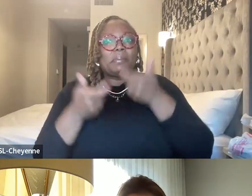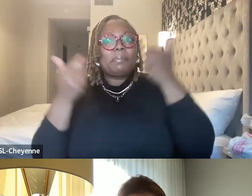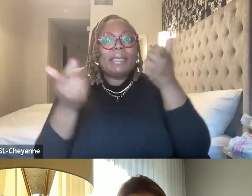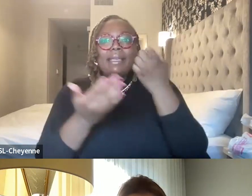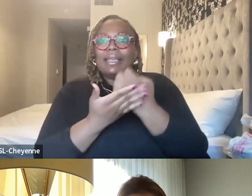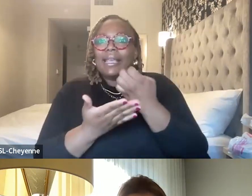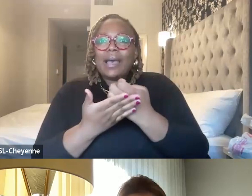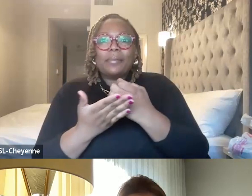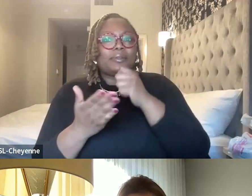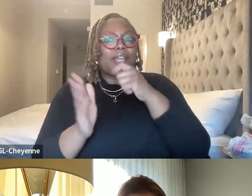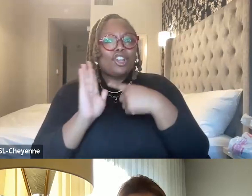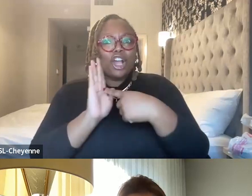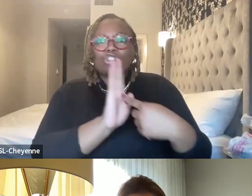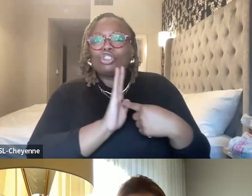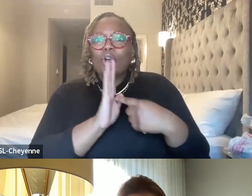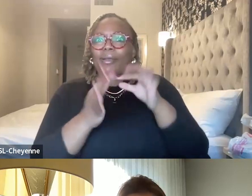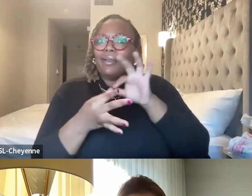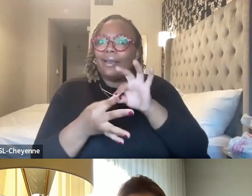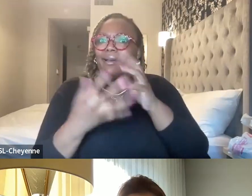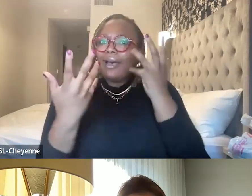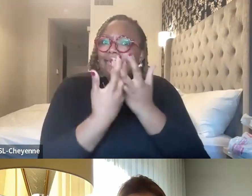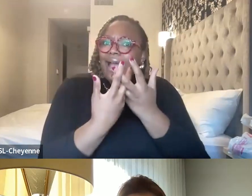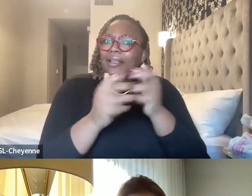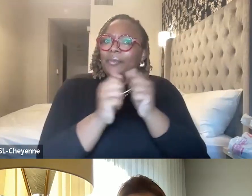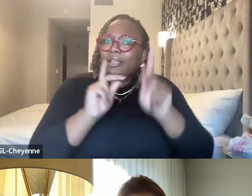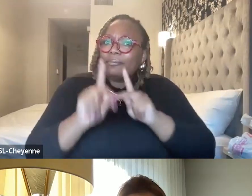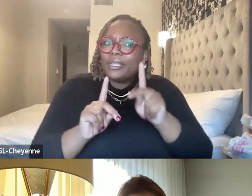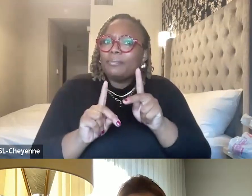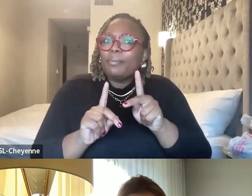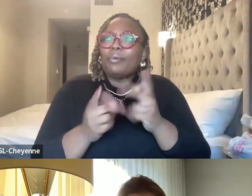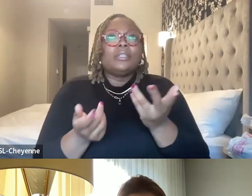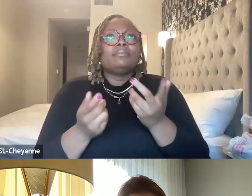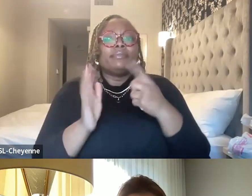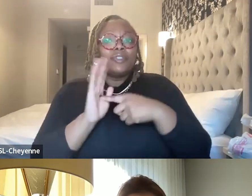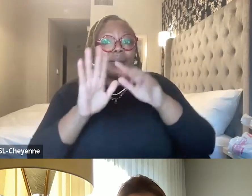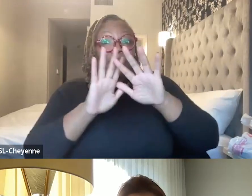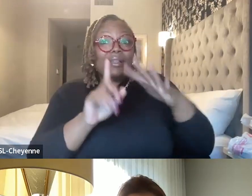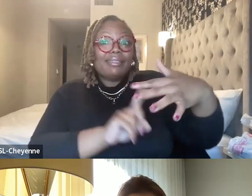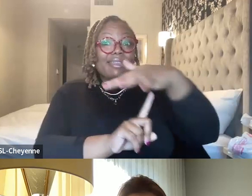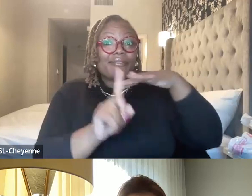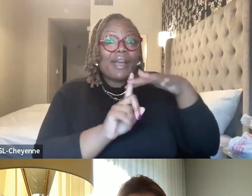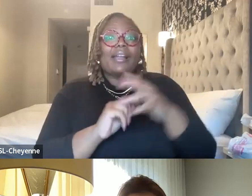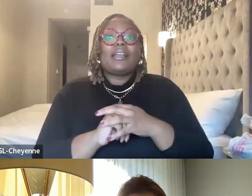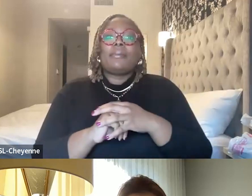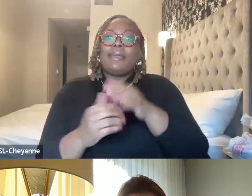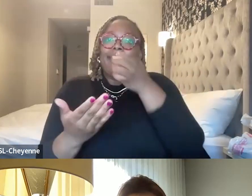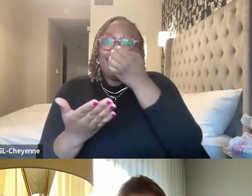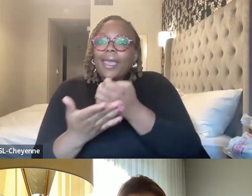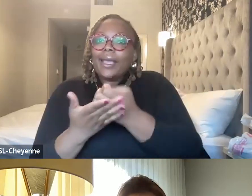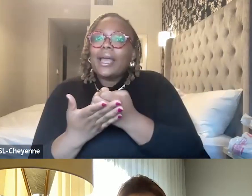necessarily reflecting what their people themselves want, from the environment to economic to personal